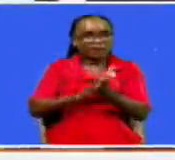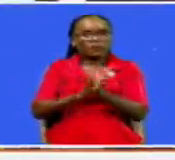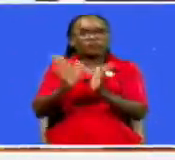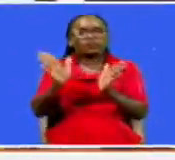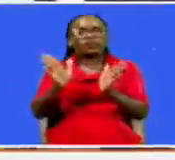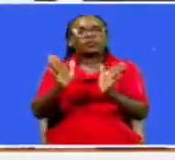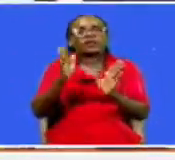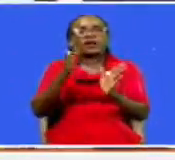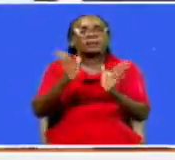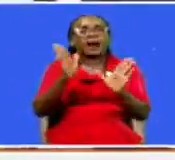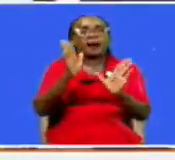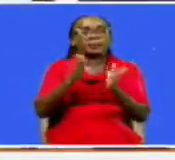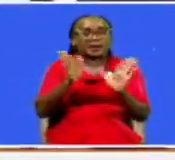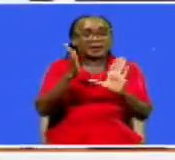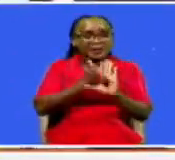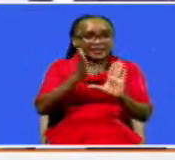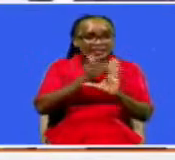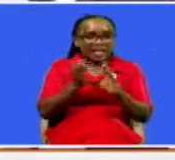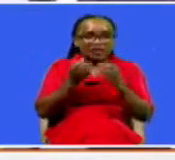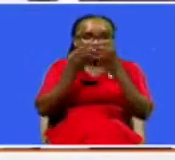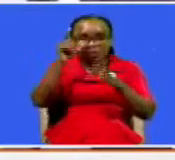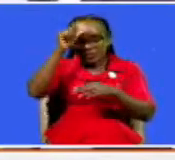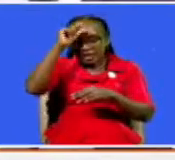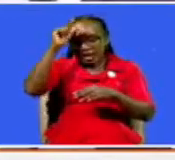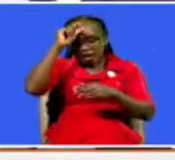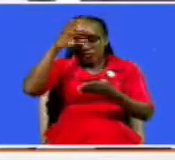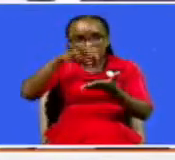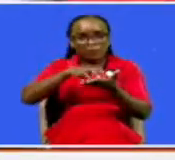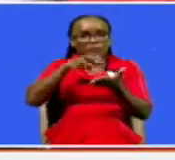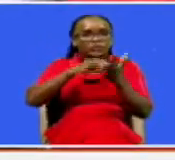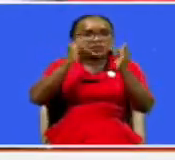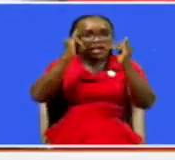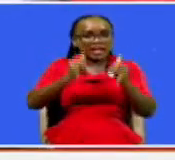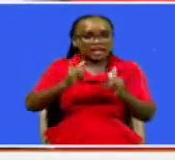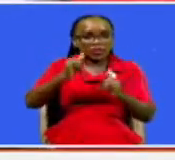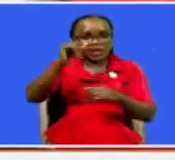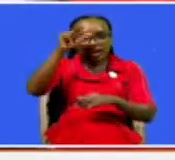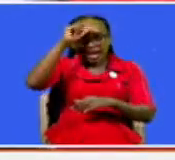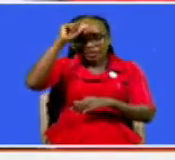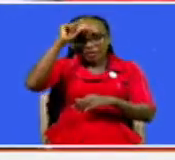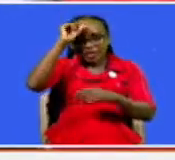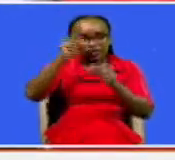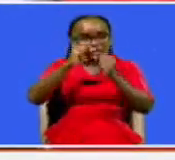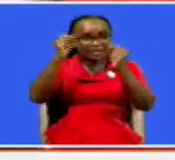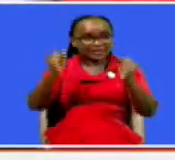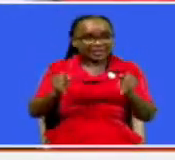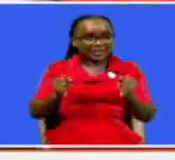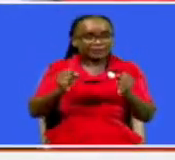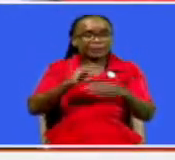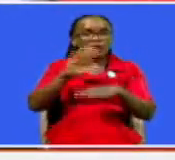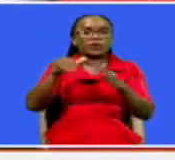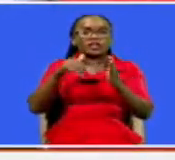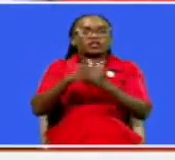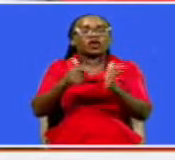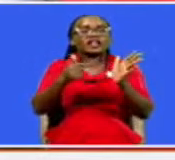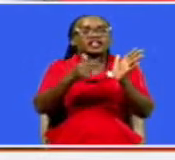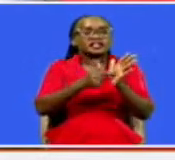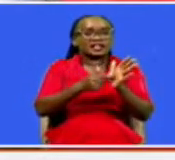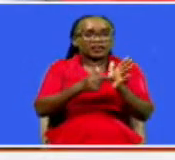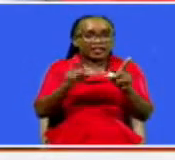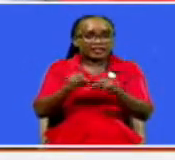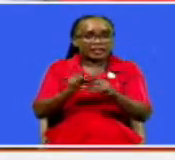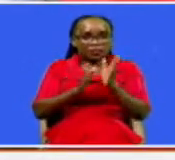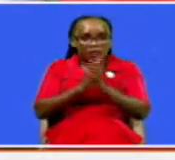public participation will inform the government's position on the new education system. With all indications pointing